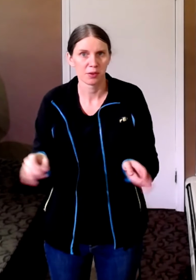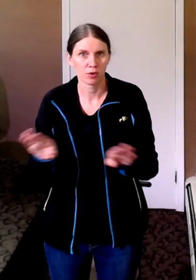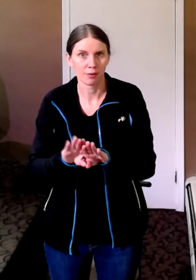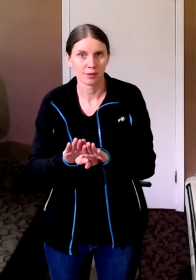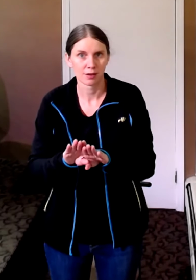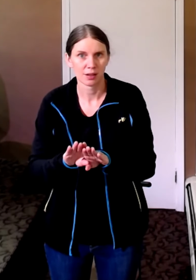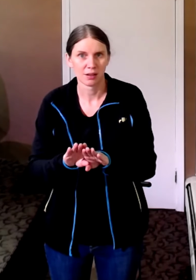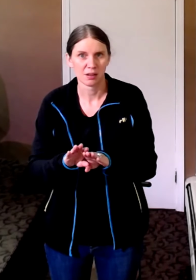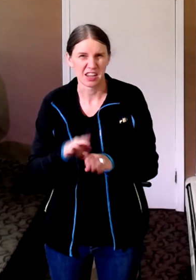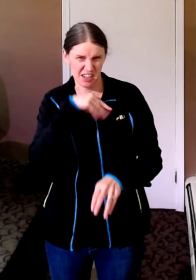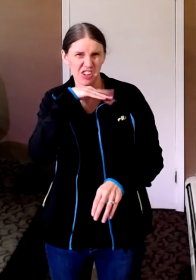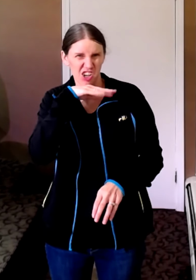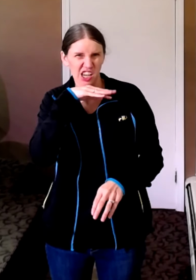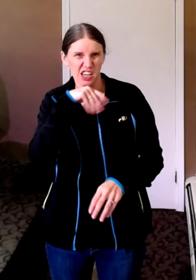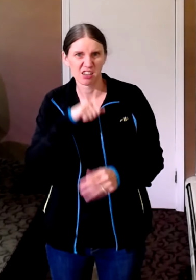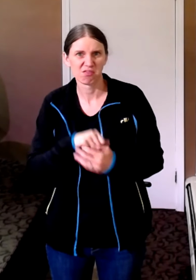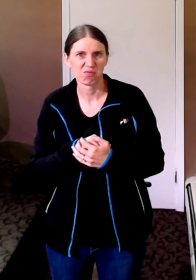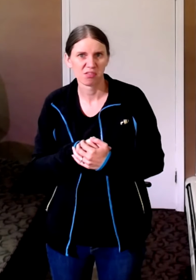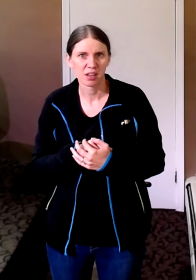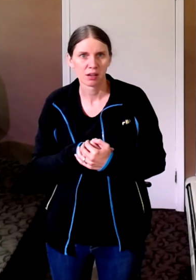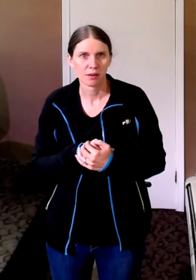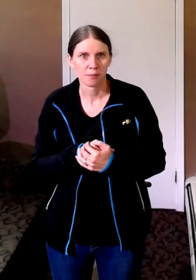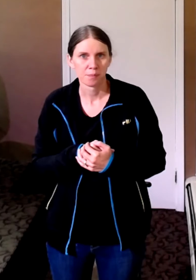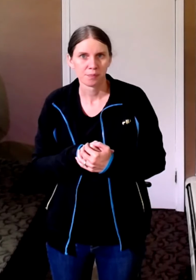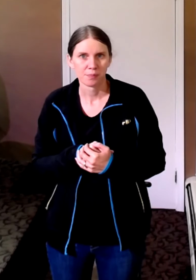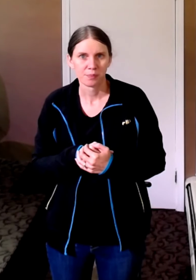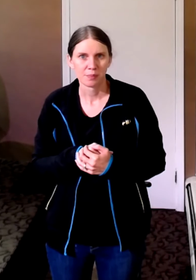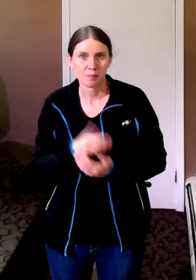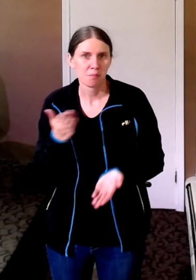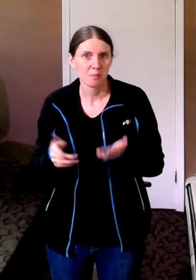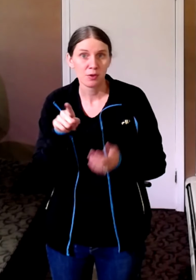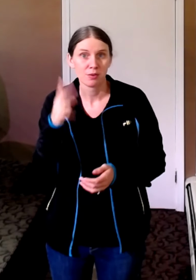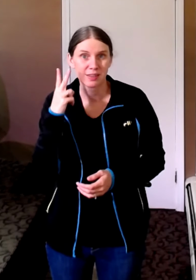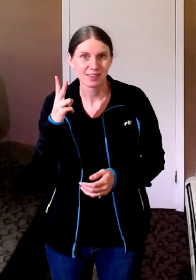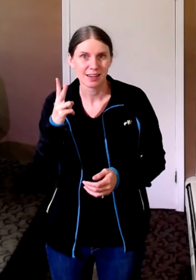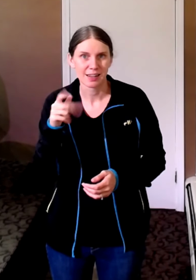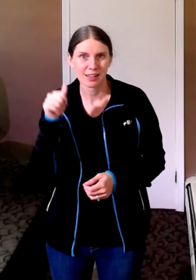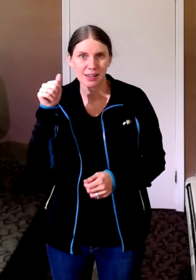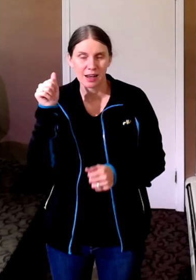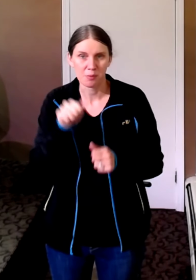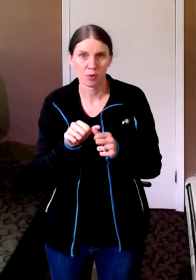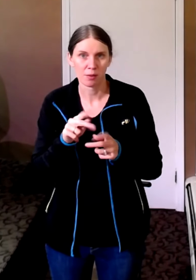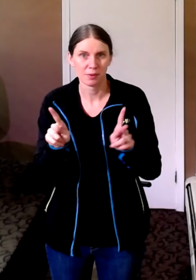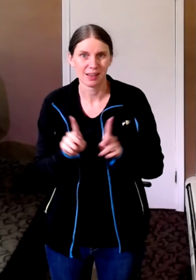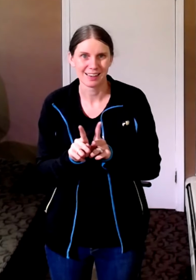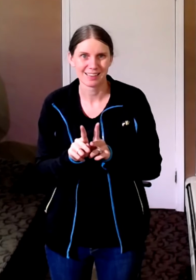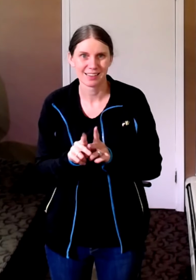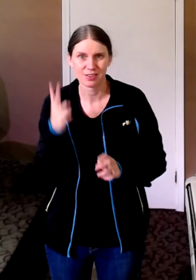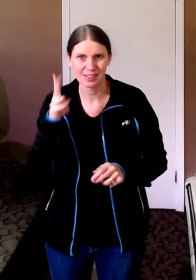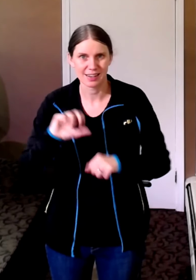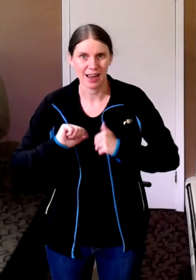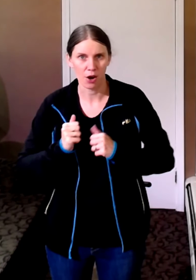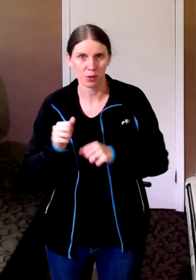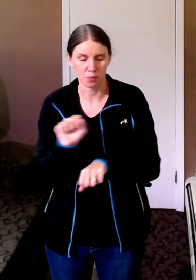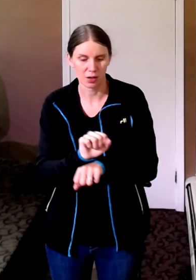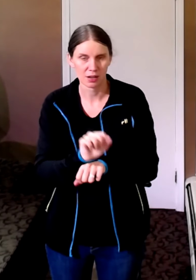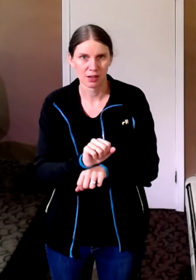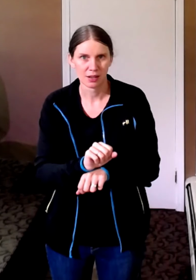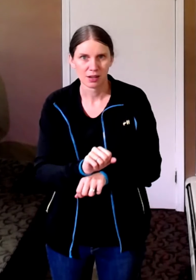You know, unpurified. Okay, you've been to a museum, you've been somewhere and you've seen one. And it has